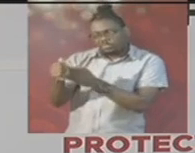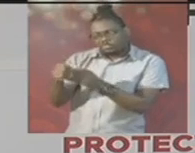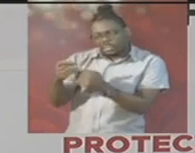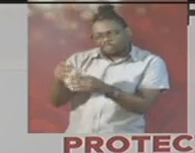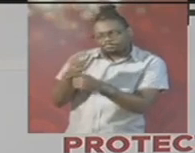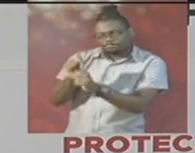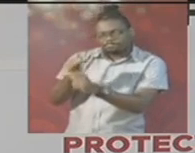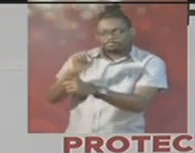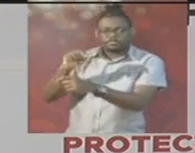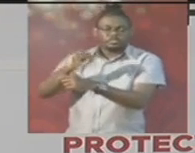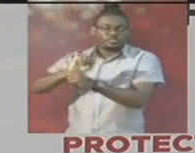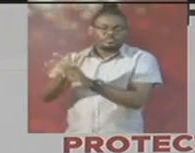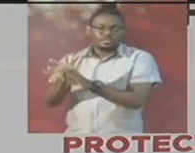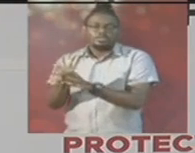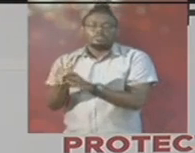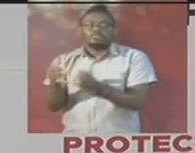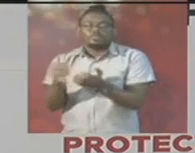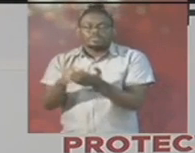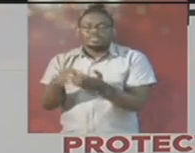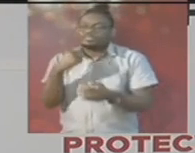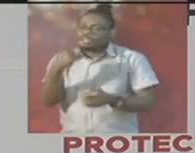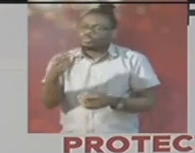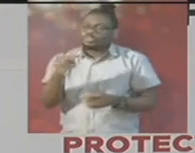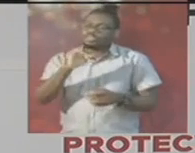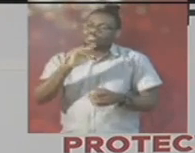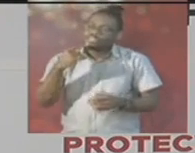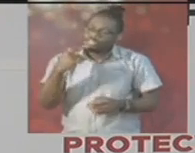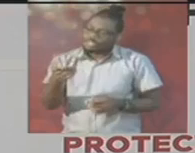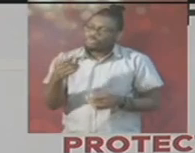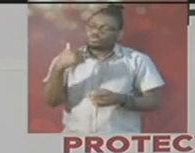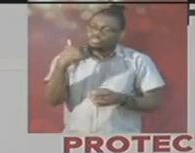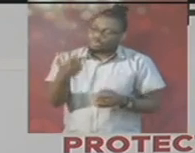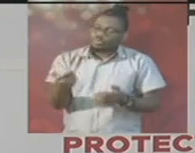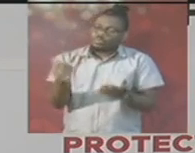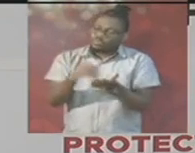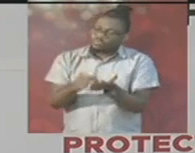of you who know what a record is. But